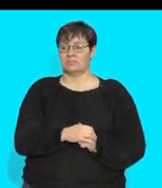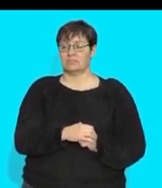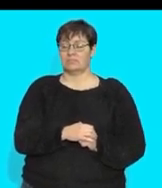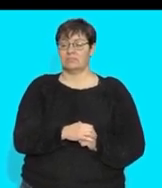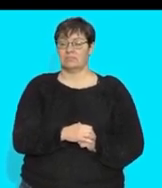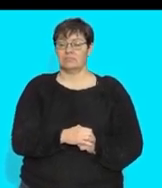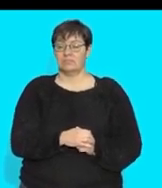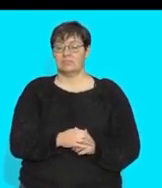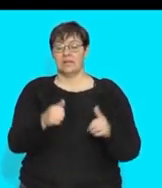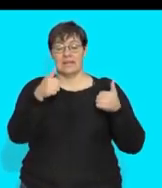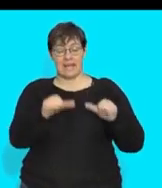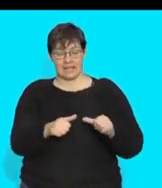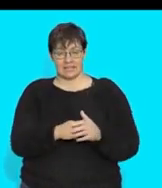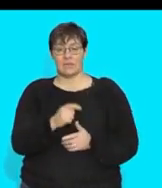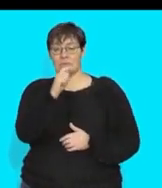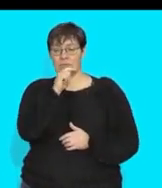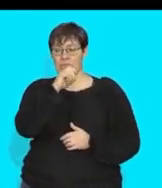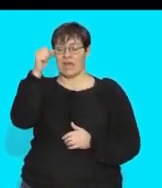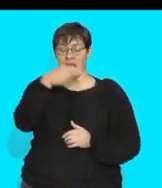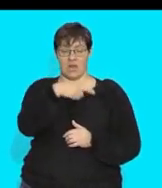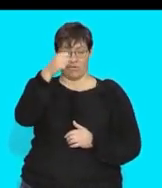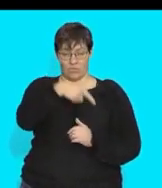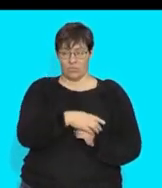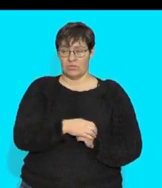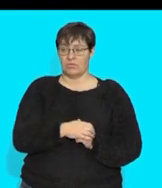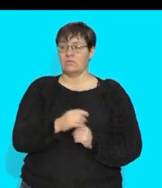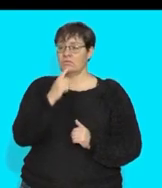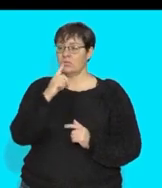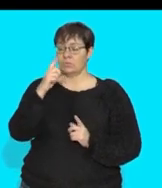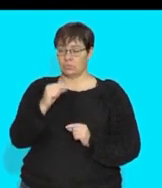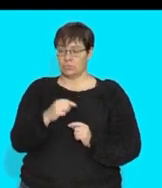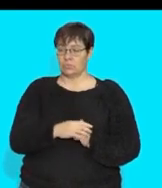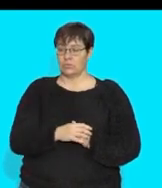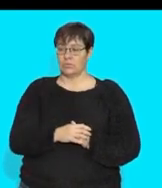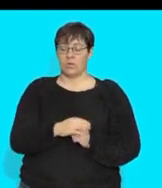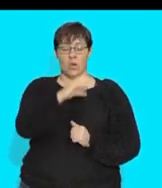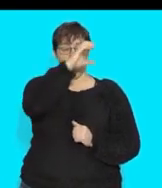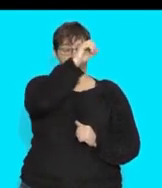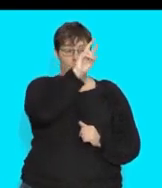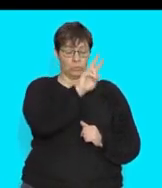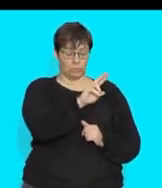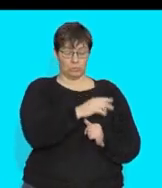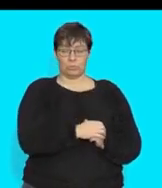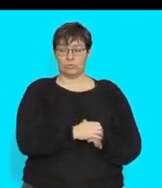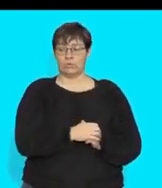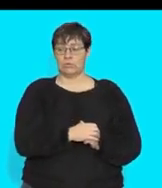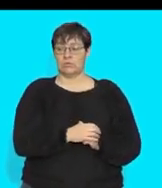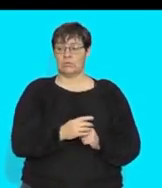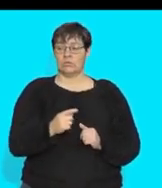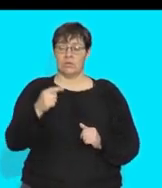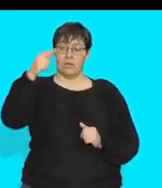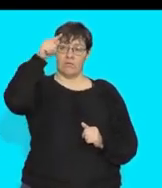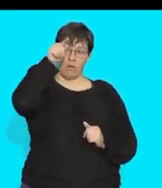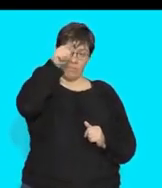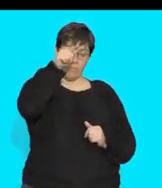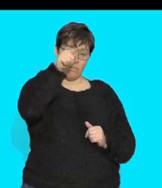Then the next thing, use arrows. So all you simply would have done is to say oxygen. It's moving from